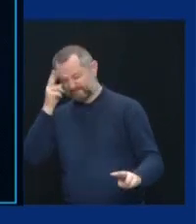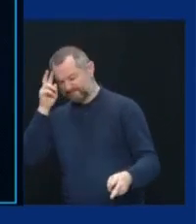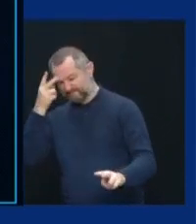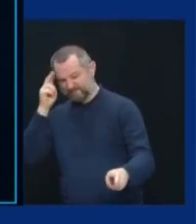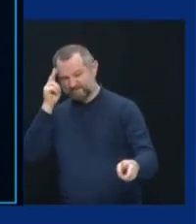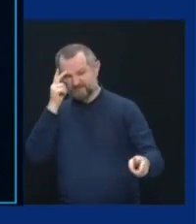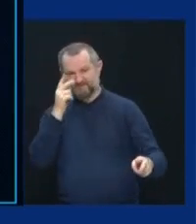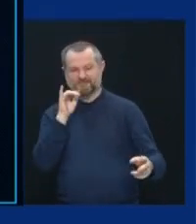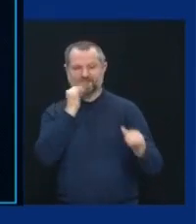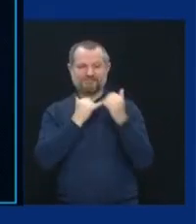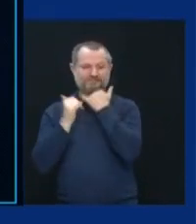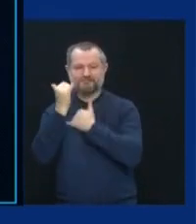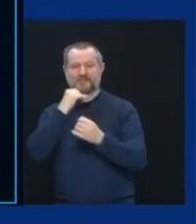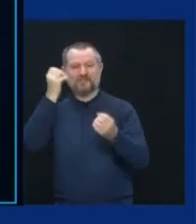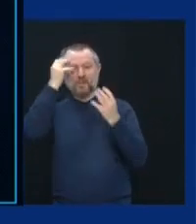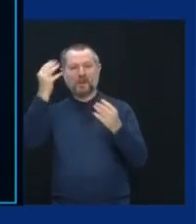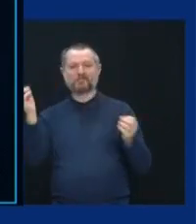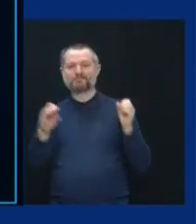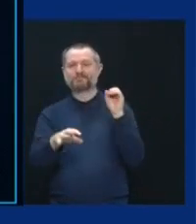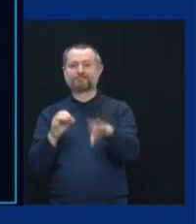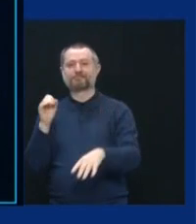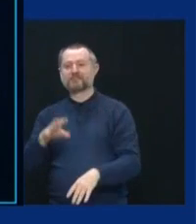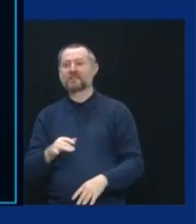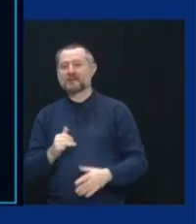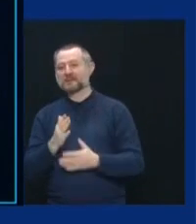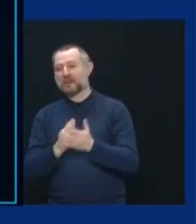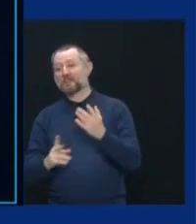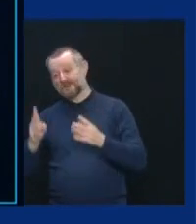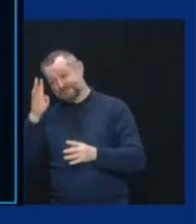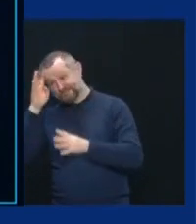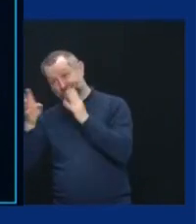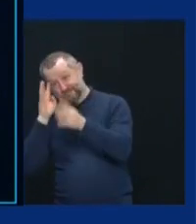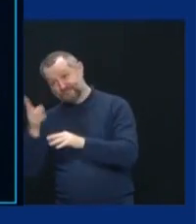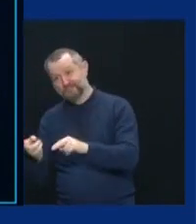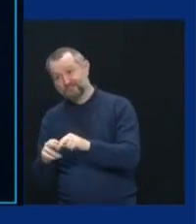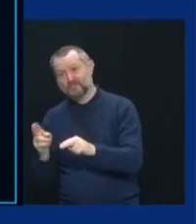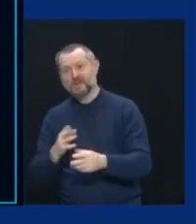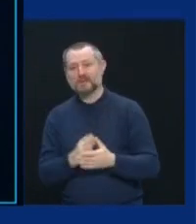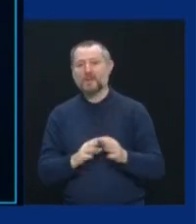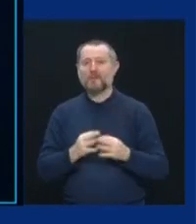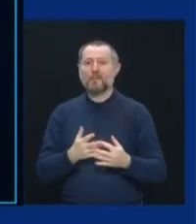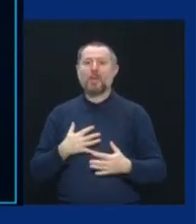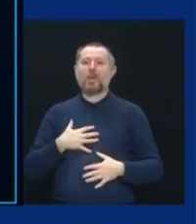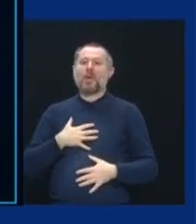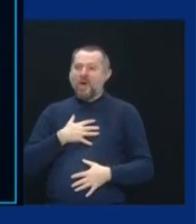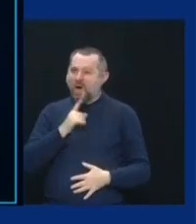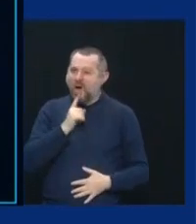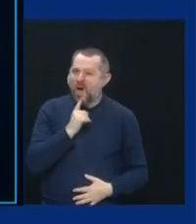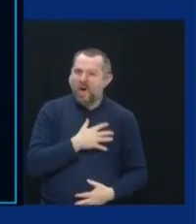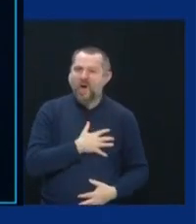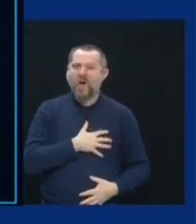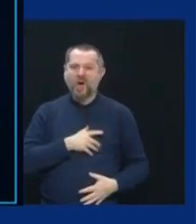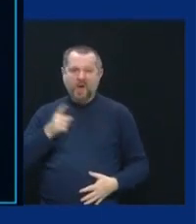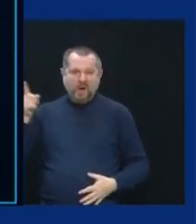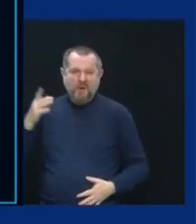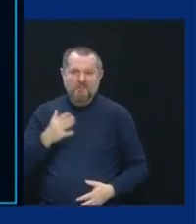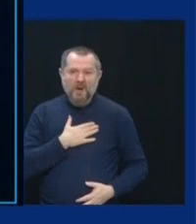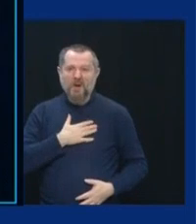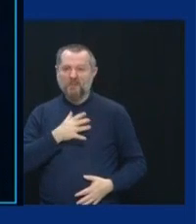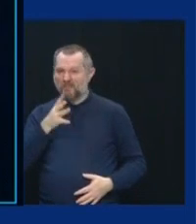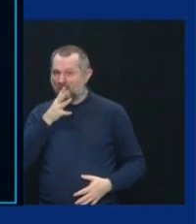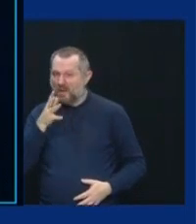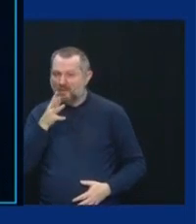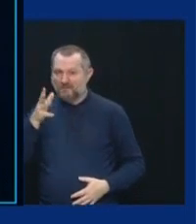and conspiracy. And now people are left with the thought of, did my loved one have to die?